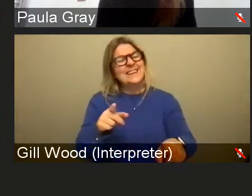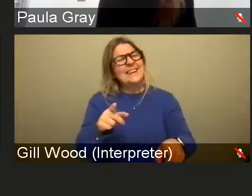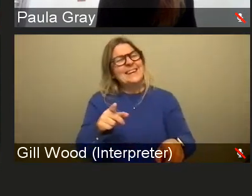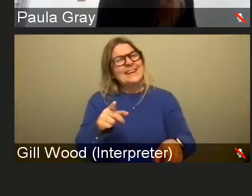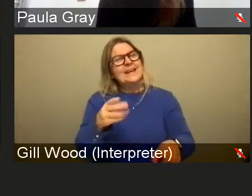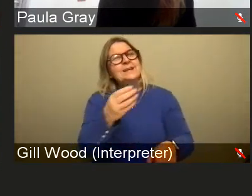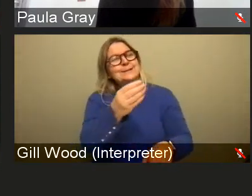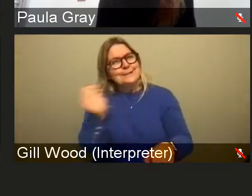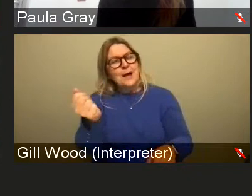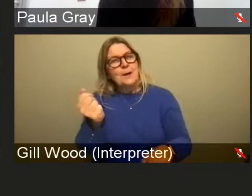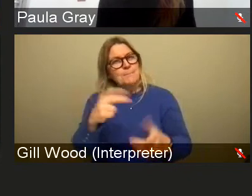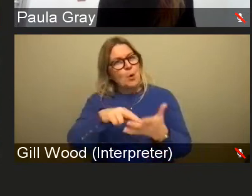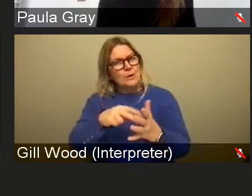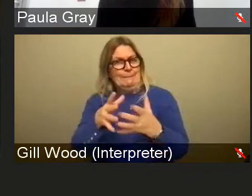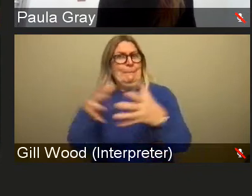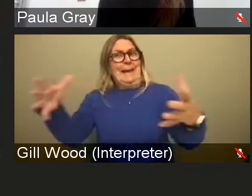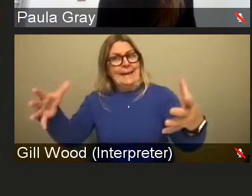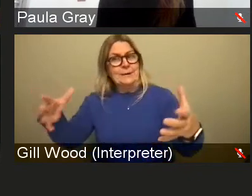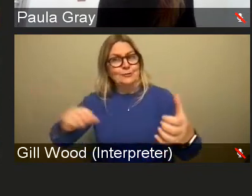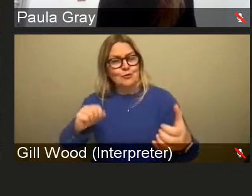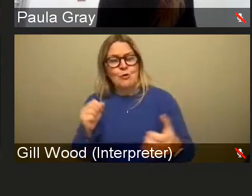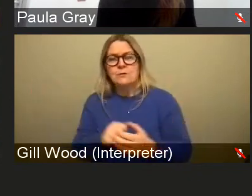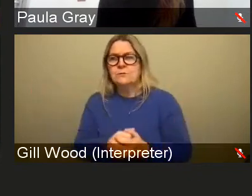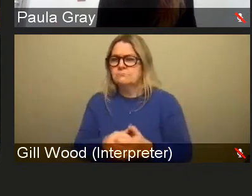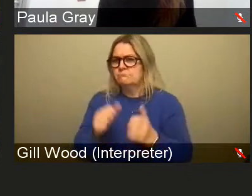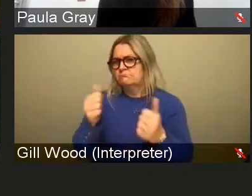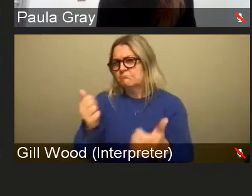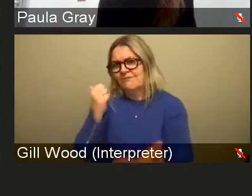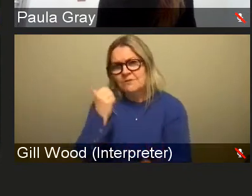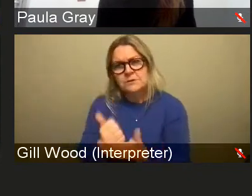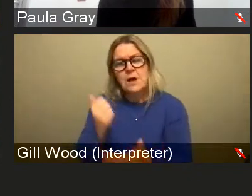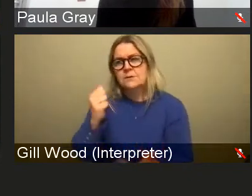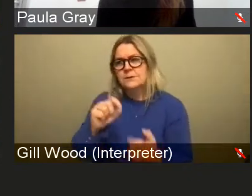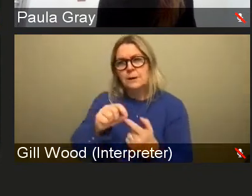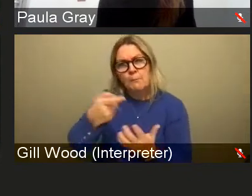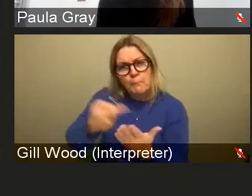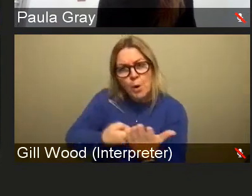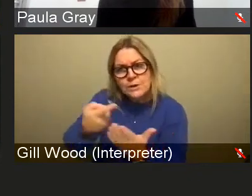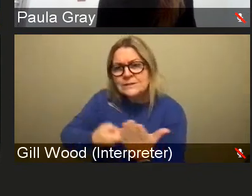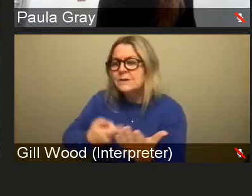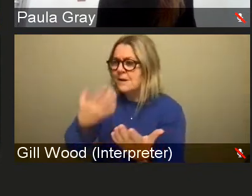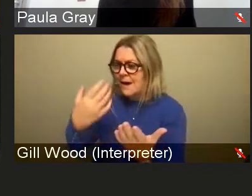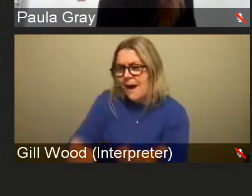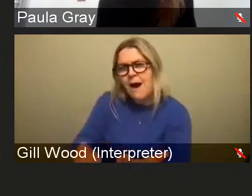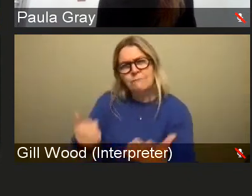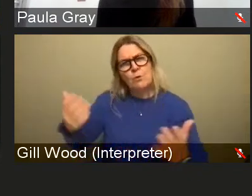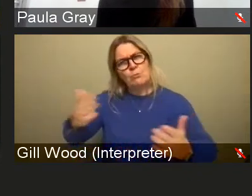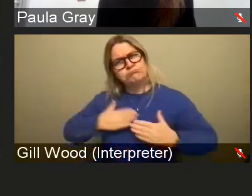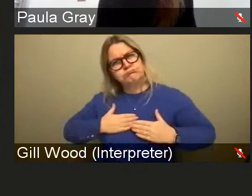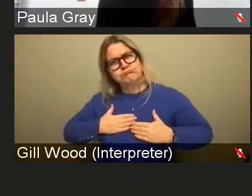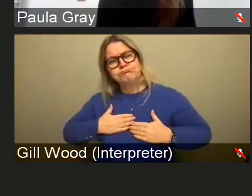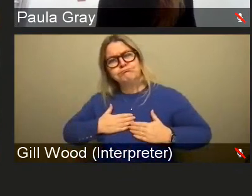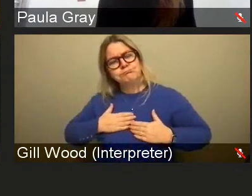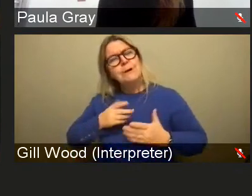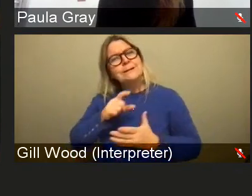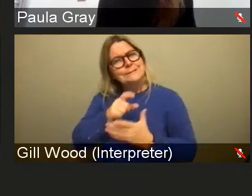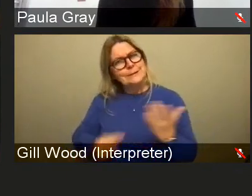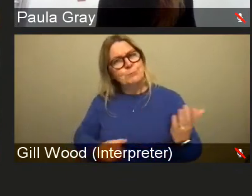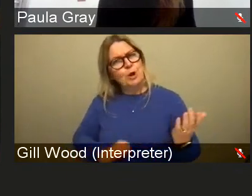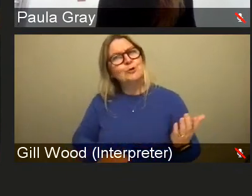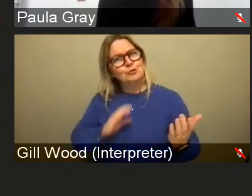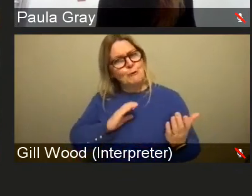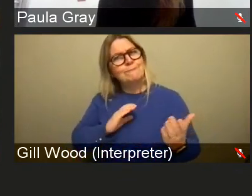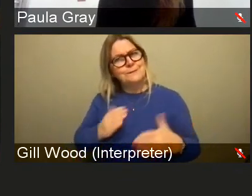policies on workplace diversity and on how they are a disability confident employer and so on. And that